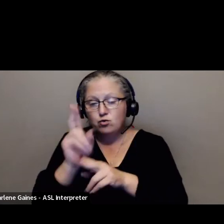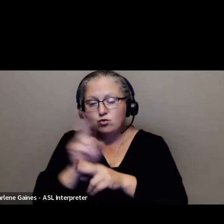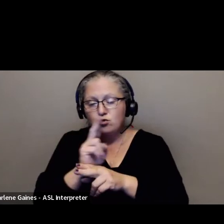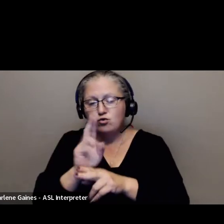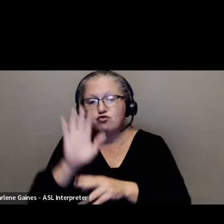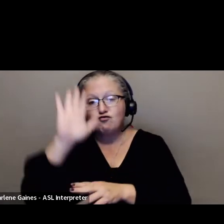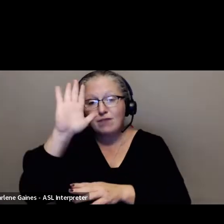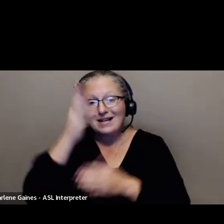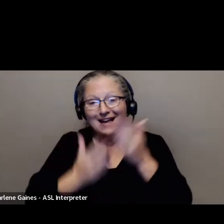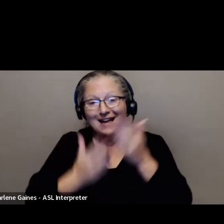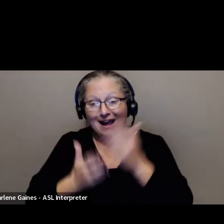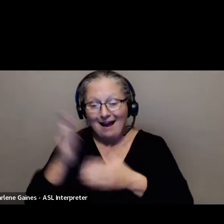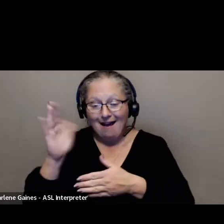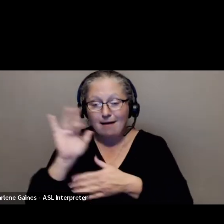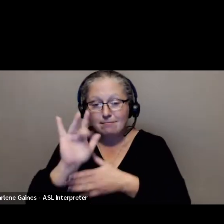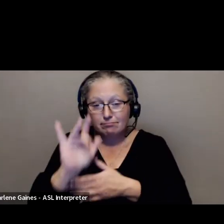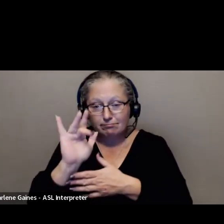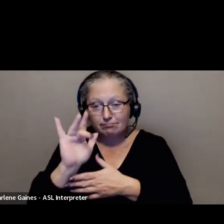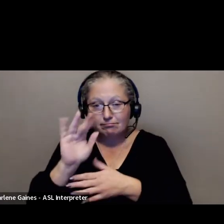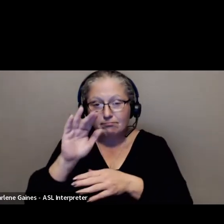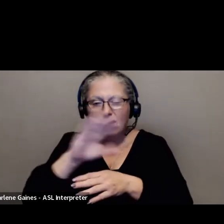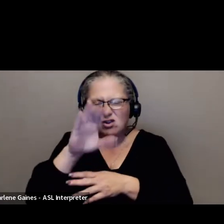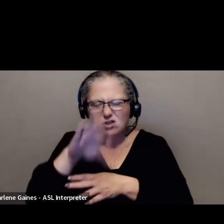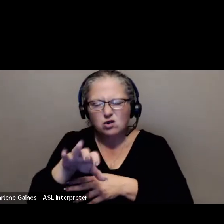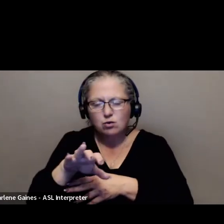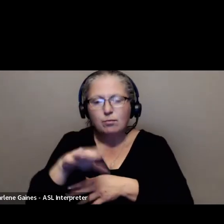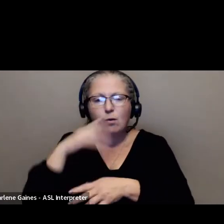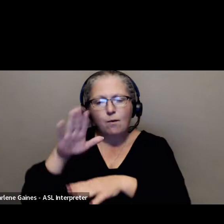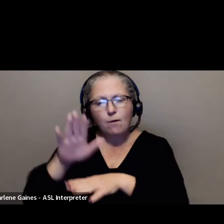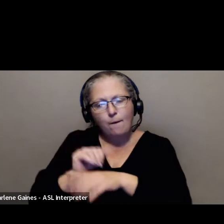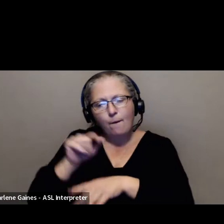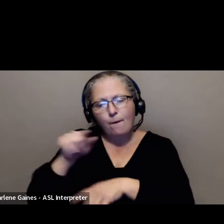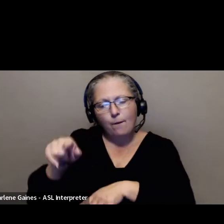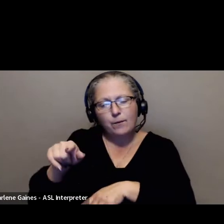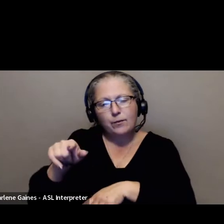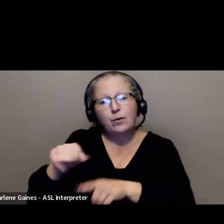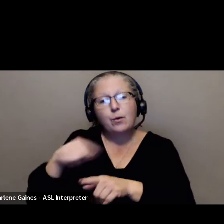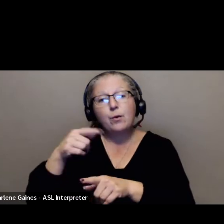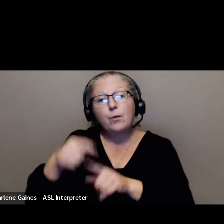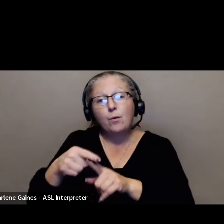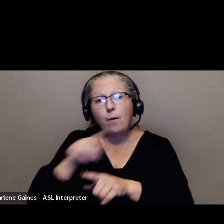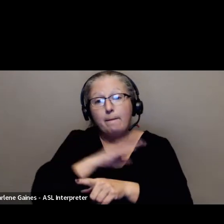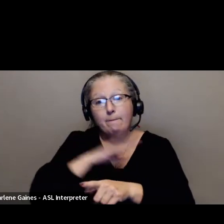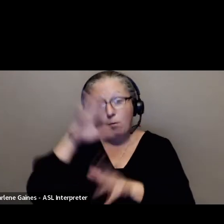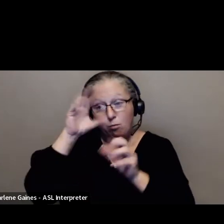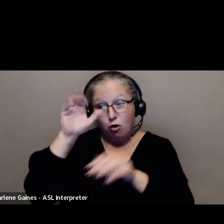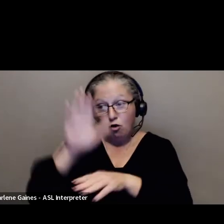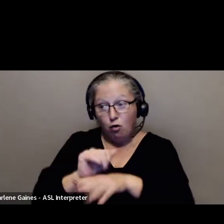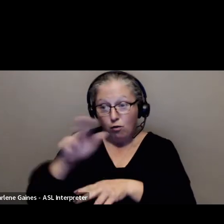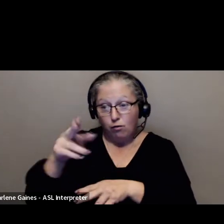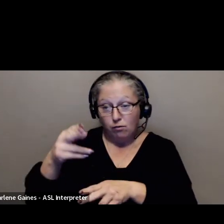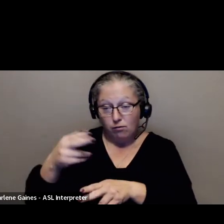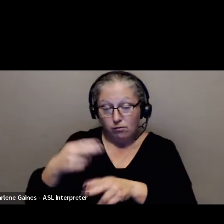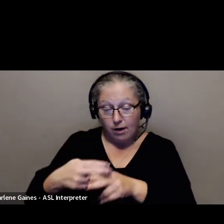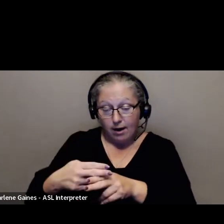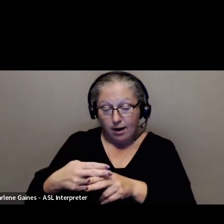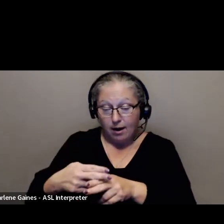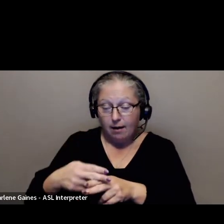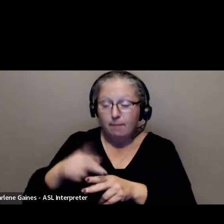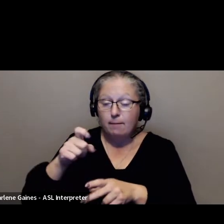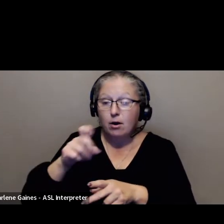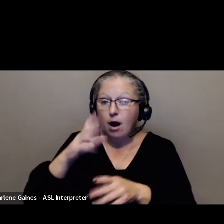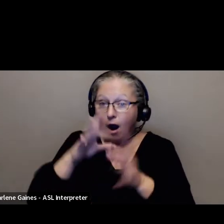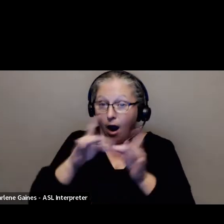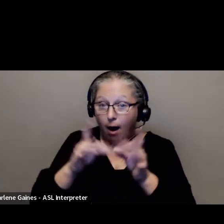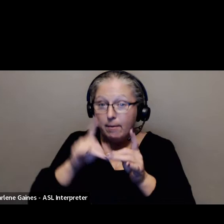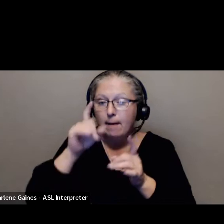the raised hand feature on Zoom to be recognized. When invited to do so by the board president, for each item on which you wish to comment,